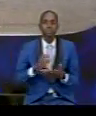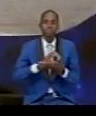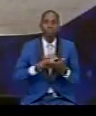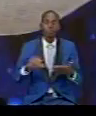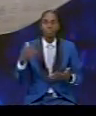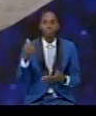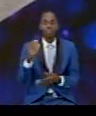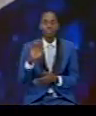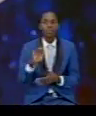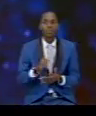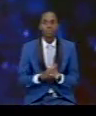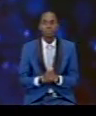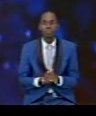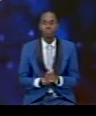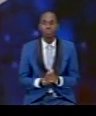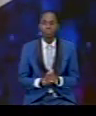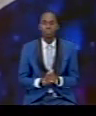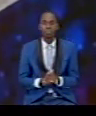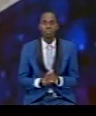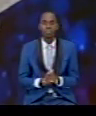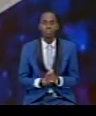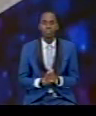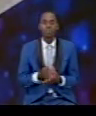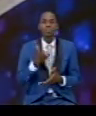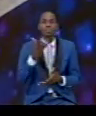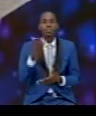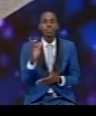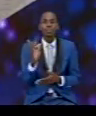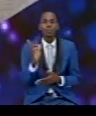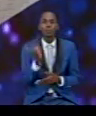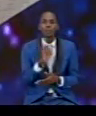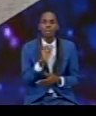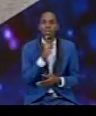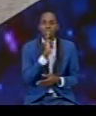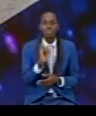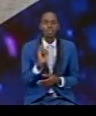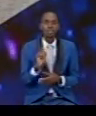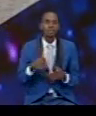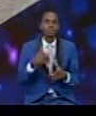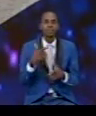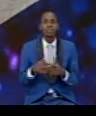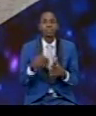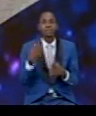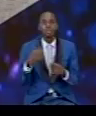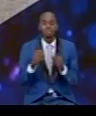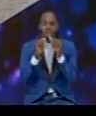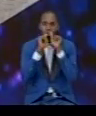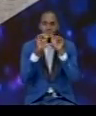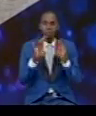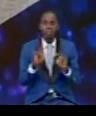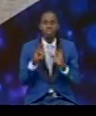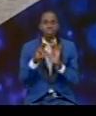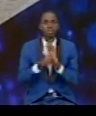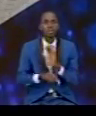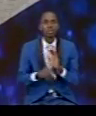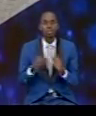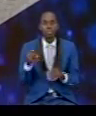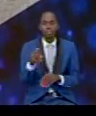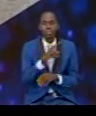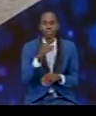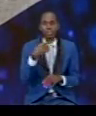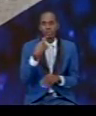15. there is where is them the blessedness you speak